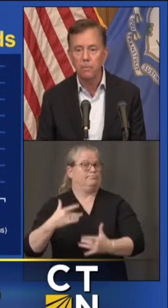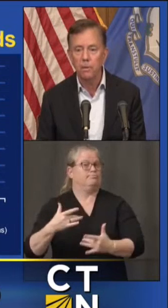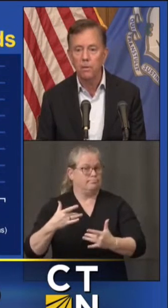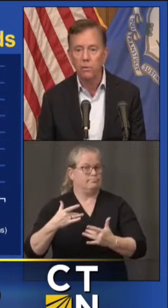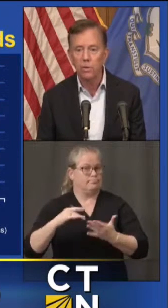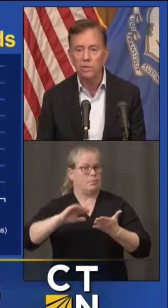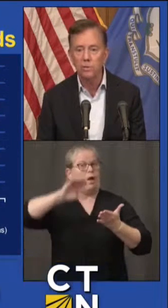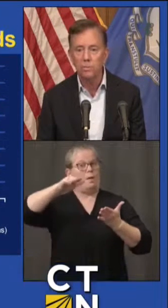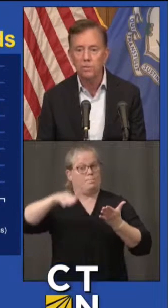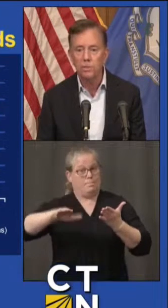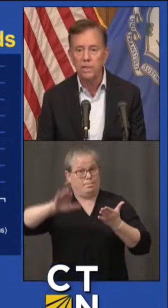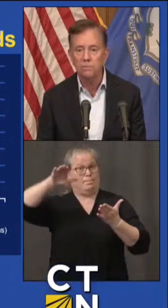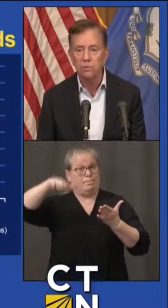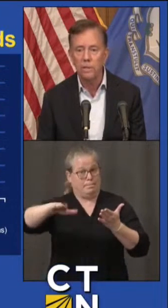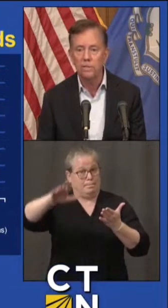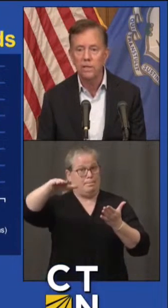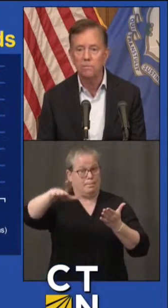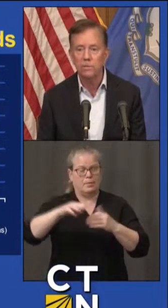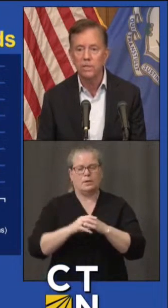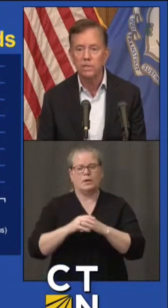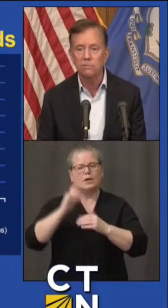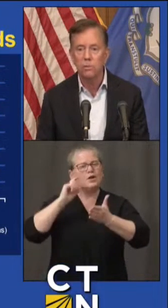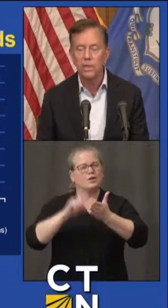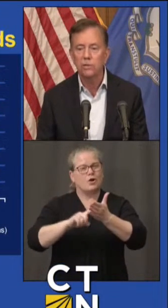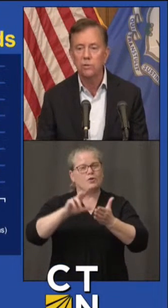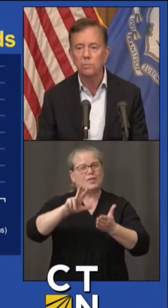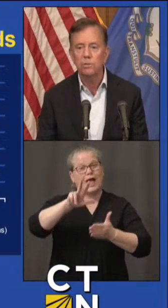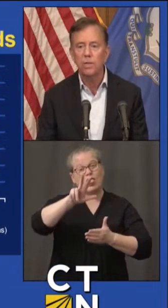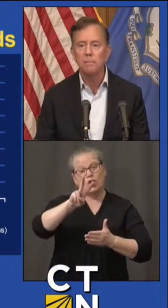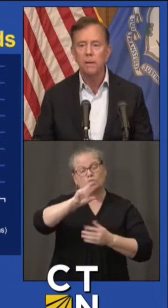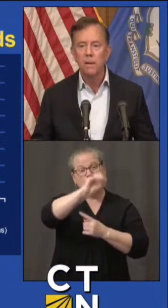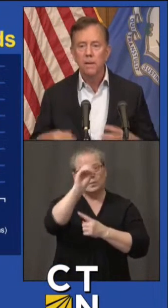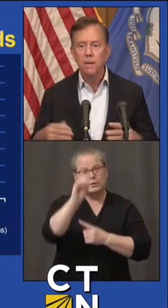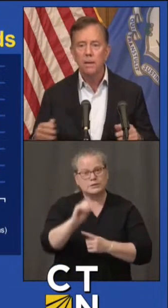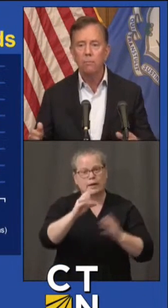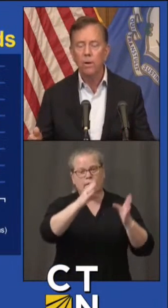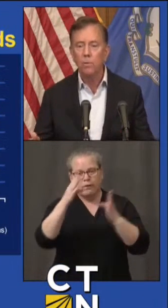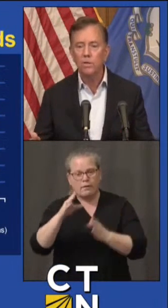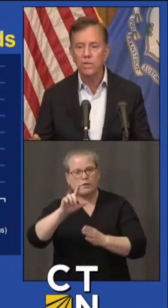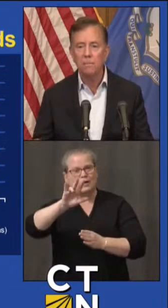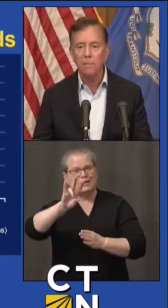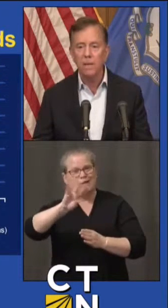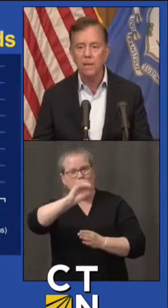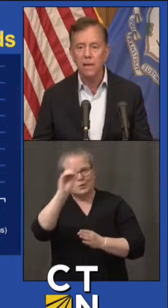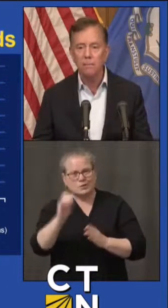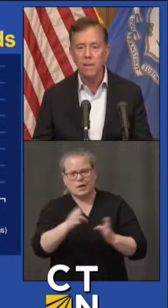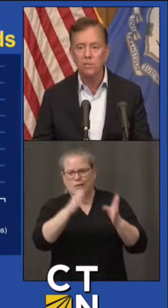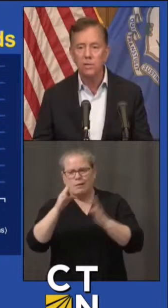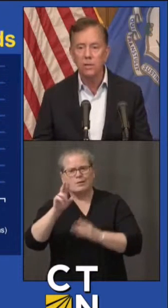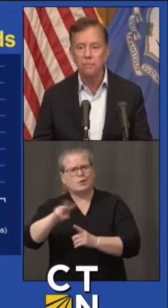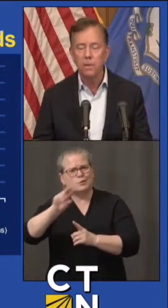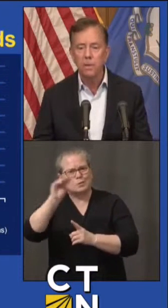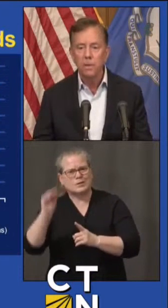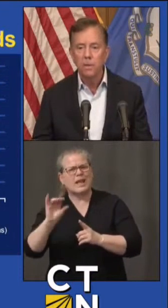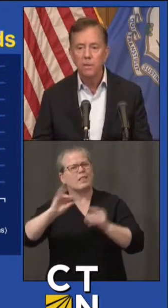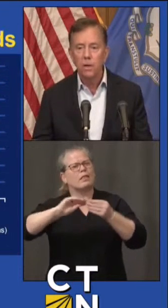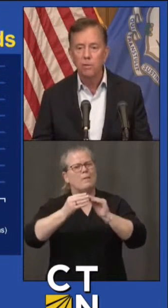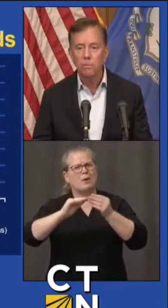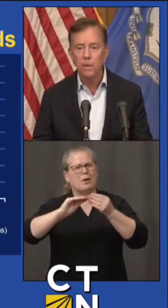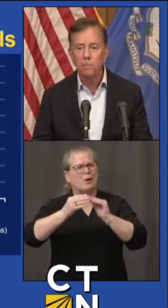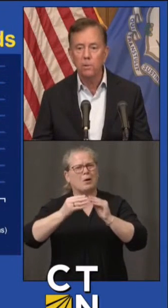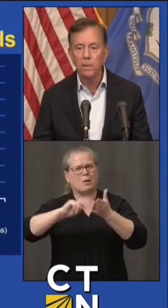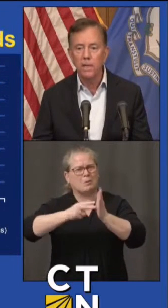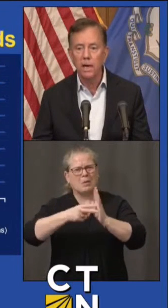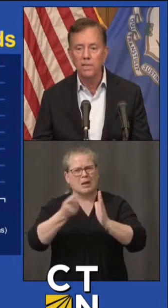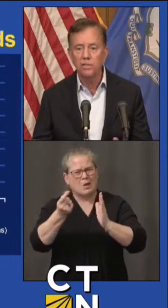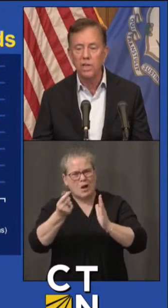the 32%, 27%, 22%. What does that mean? That means number of